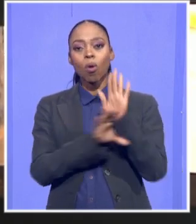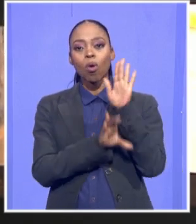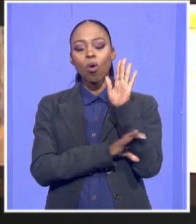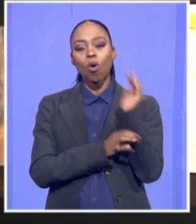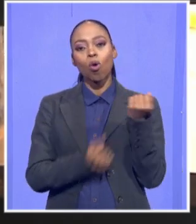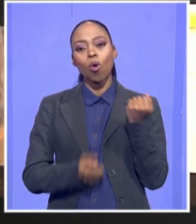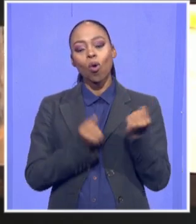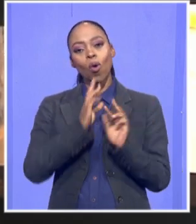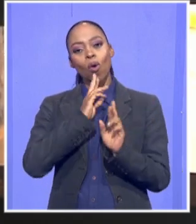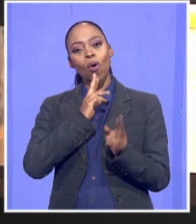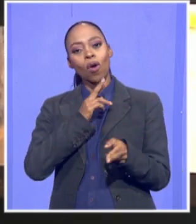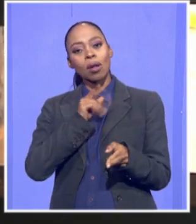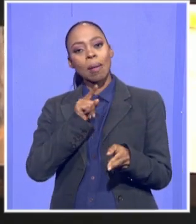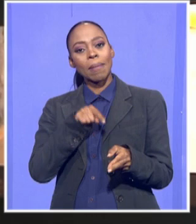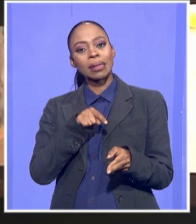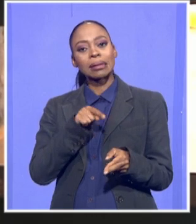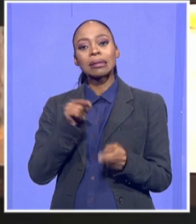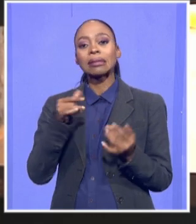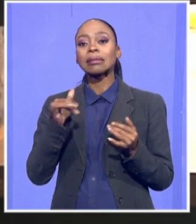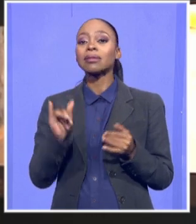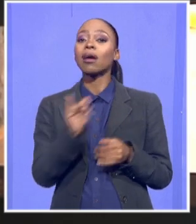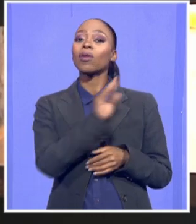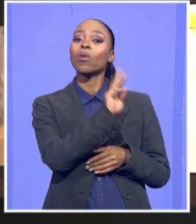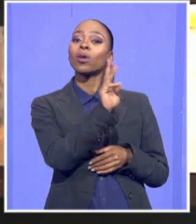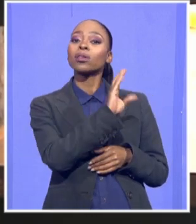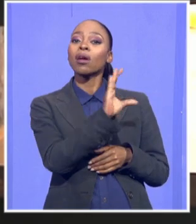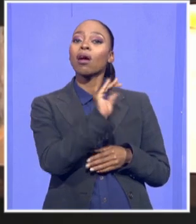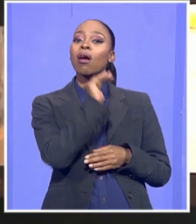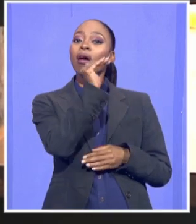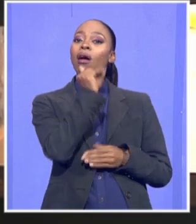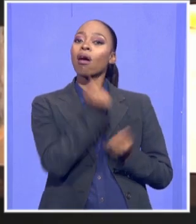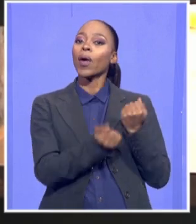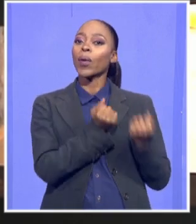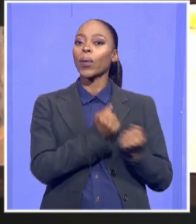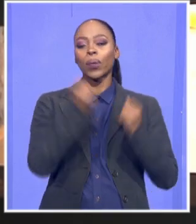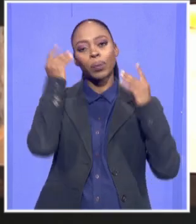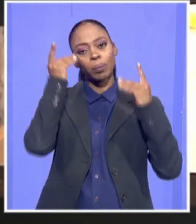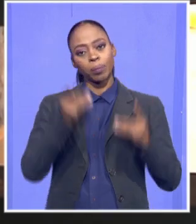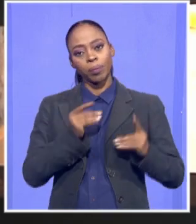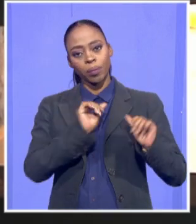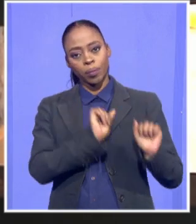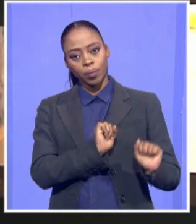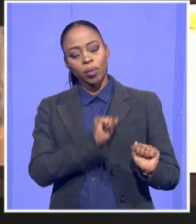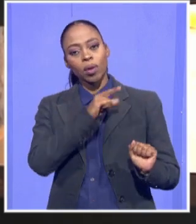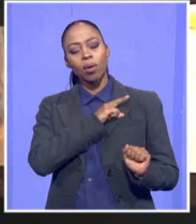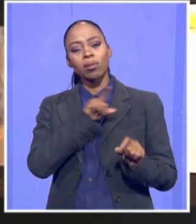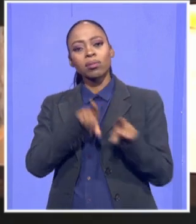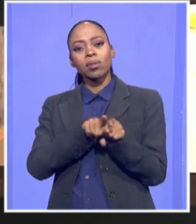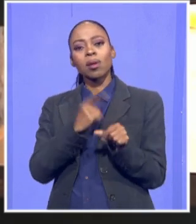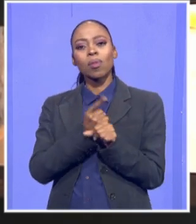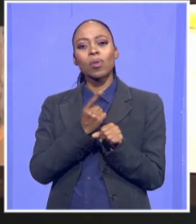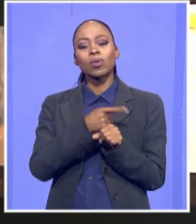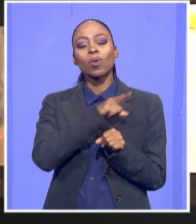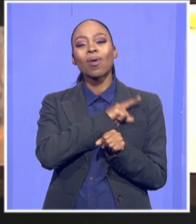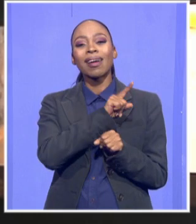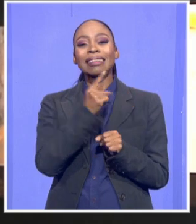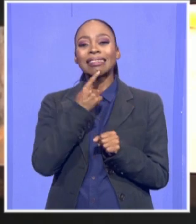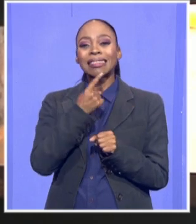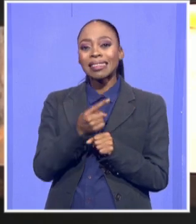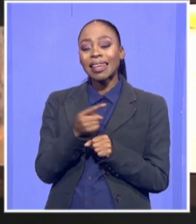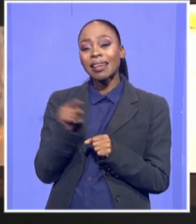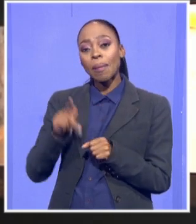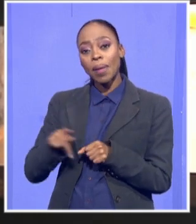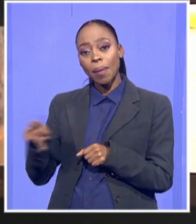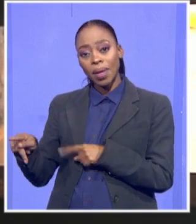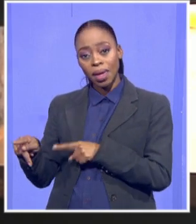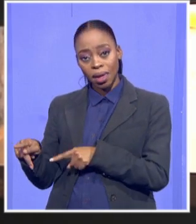to answer, is did the Western Cape High Court err in its judgment when it essentially vindicated Advocate Mkhwebane,